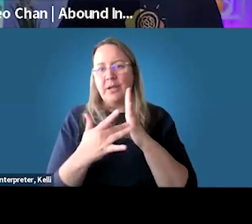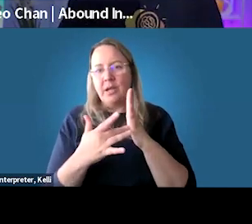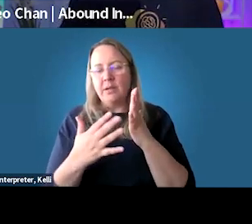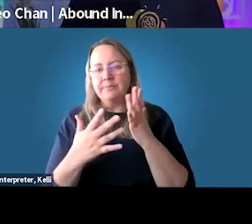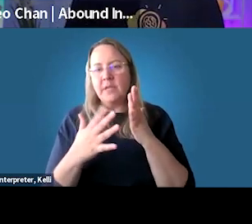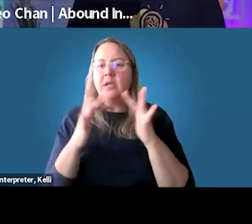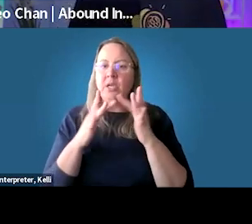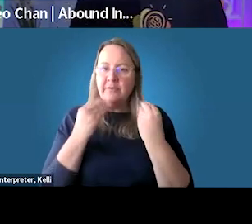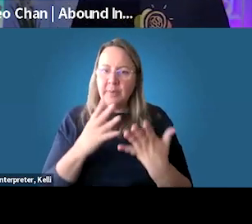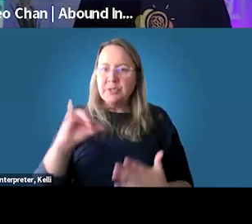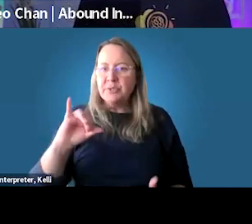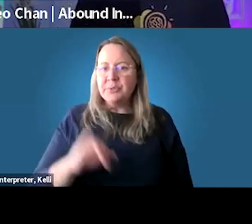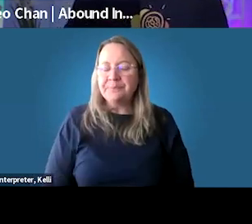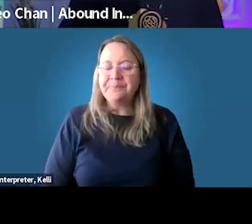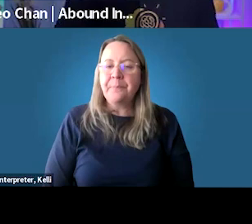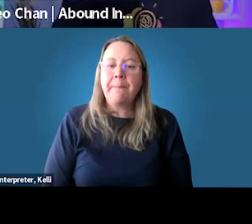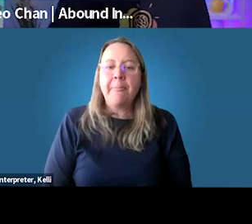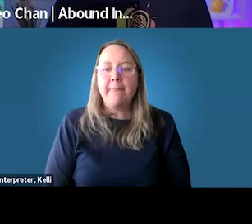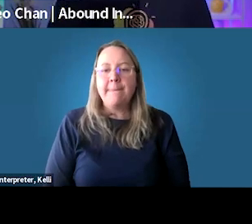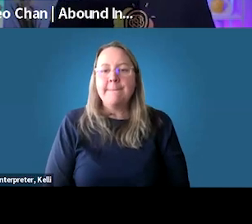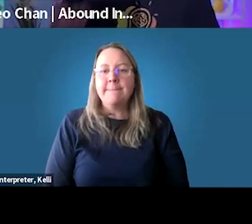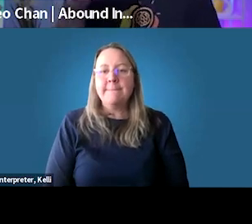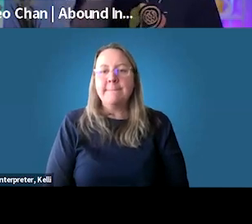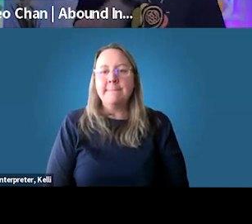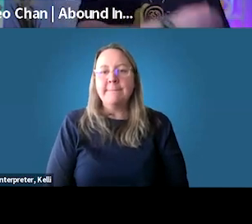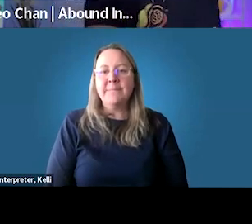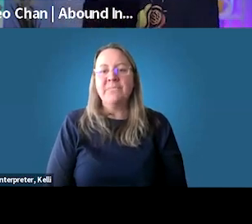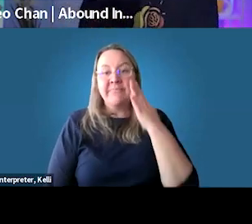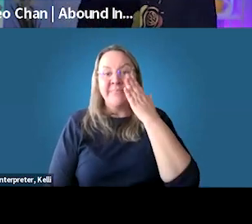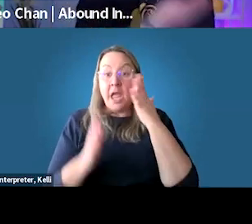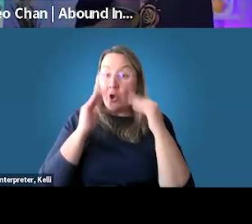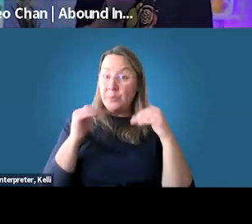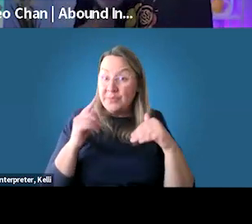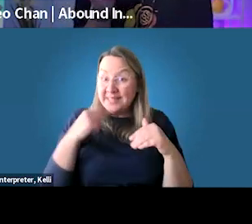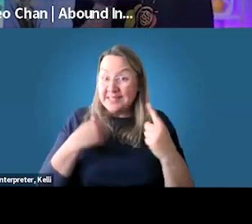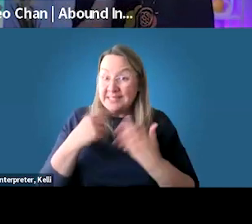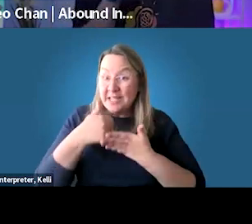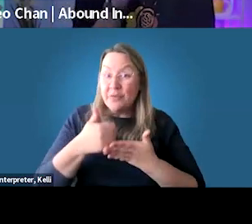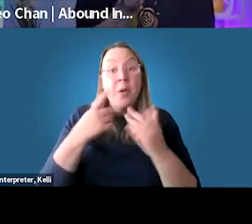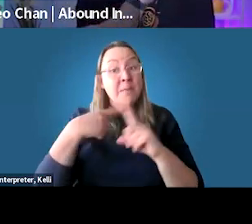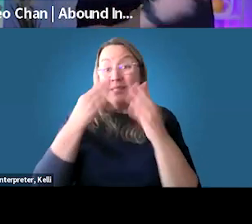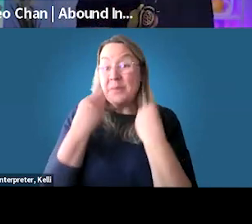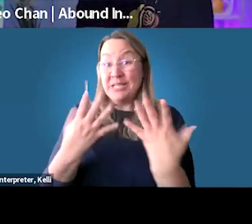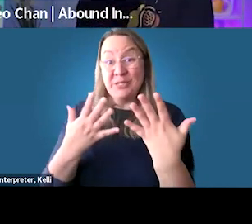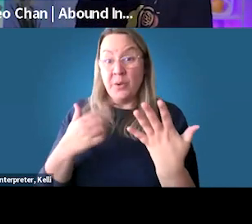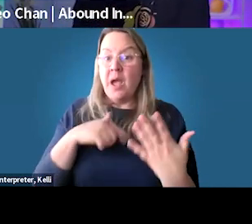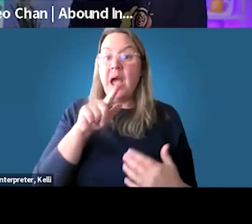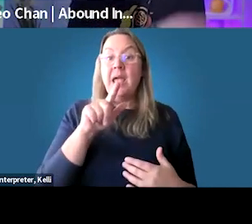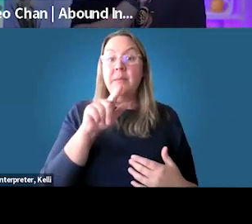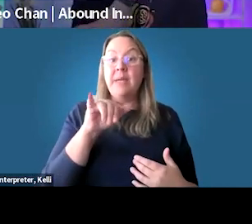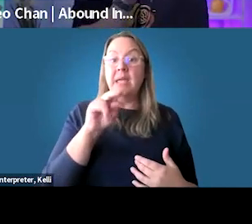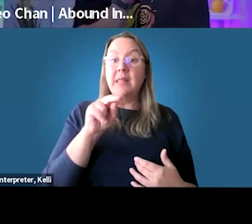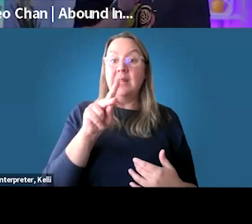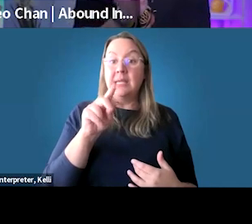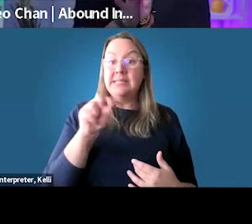chat real quick if you'd like to stay in touch with me. But I hope you found this helpful. And I also want to let you know I'm a LinkedIn learning instructor.